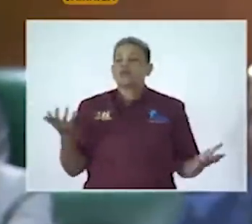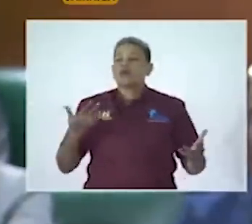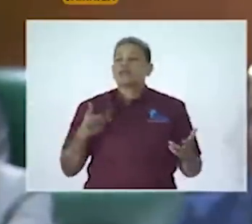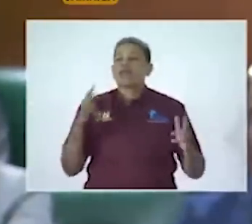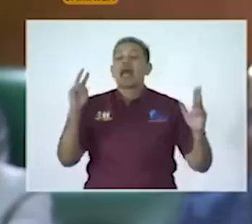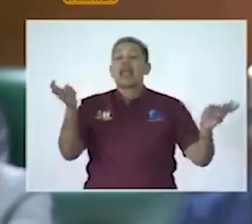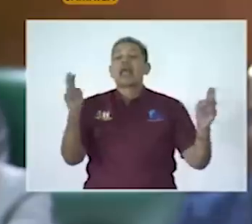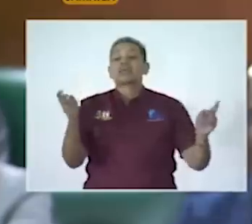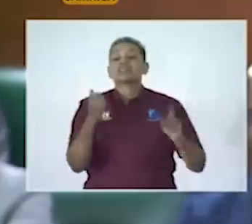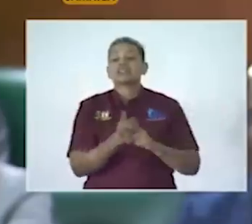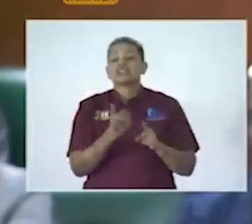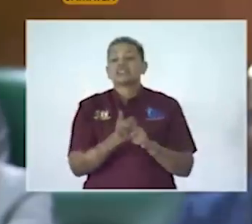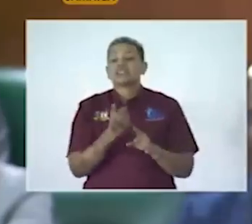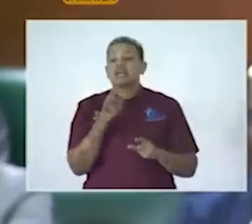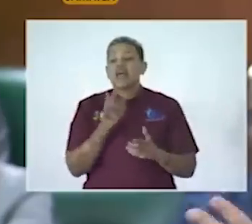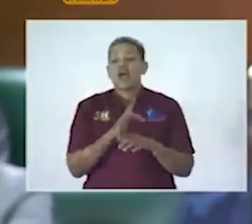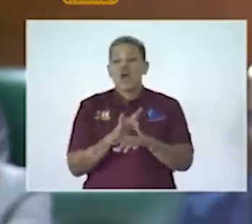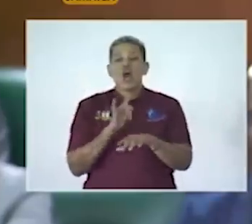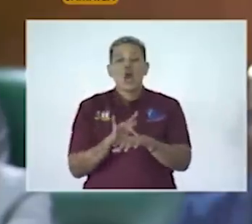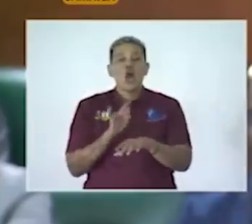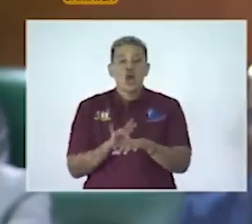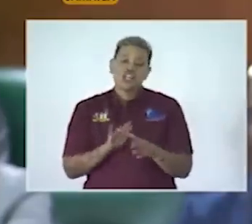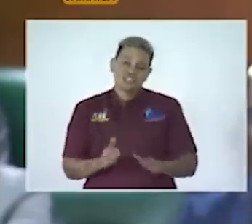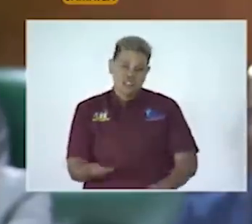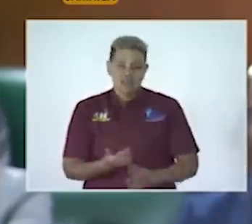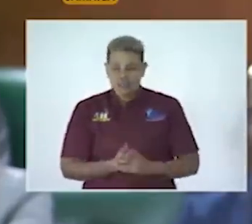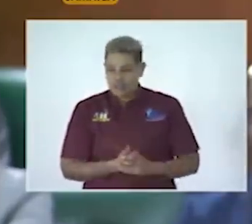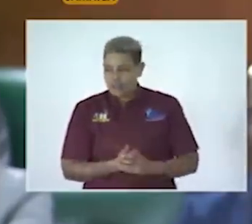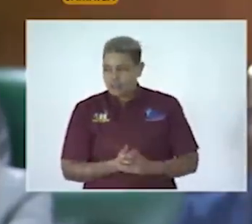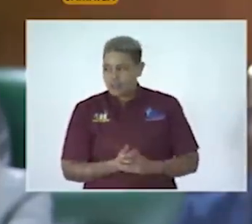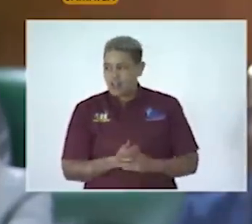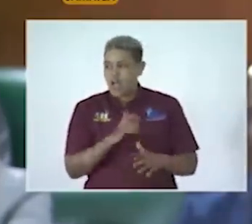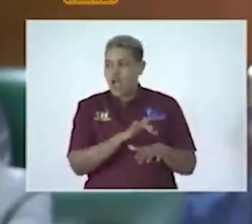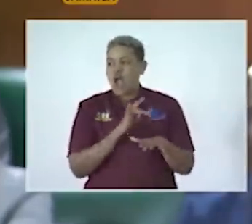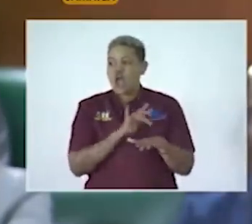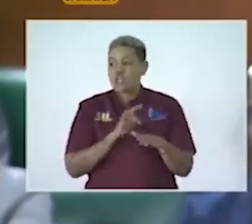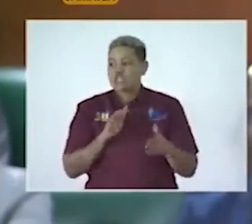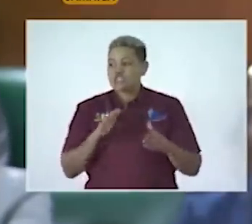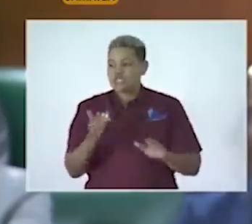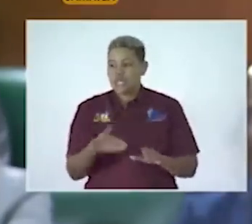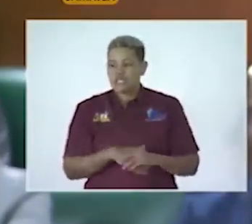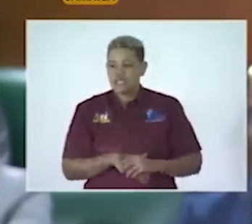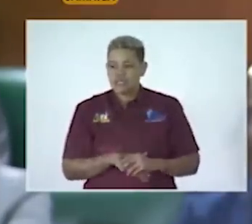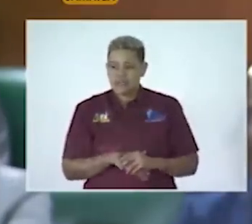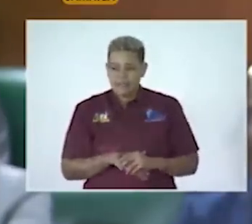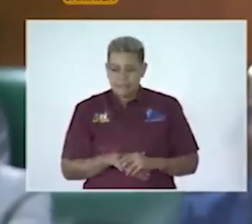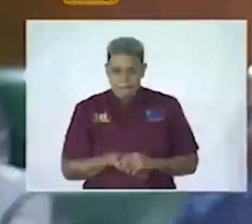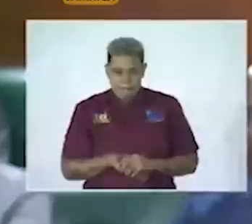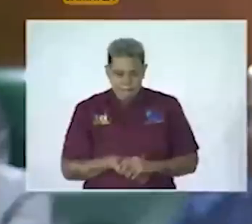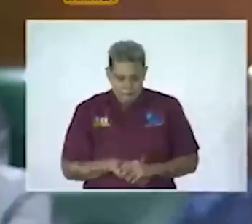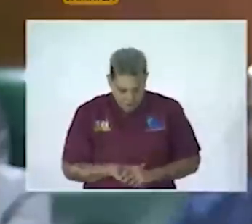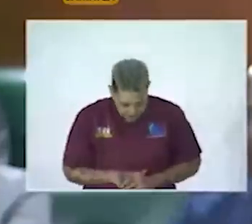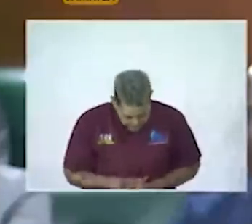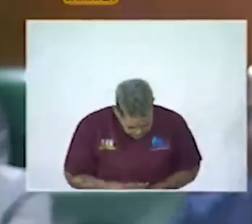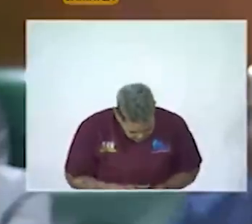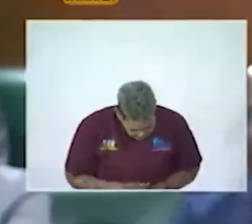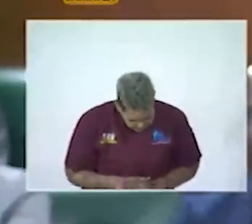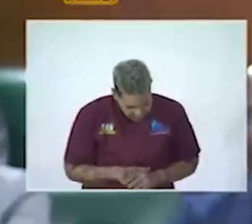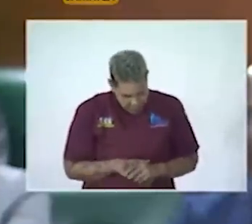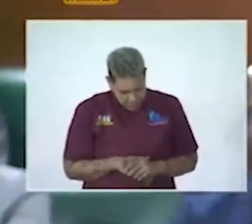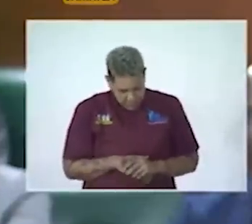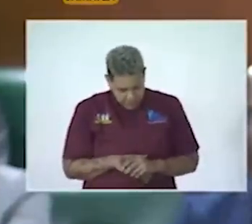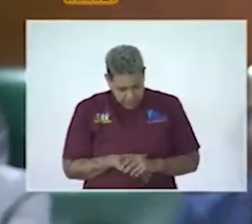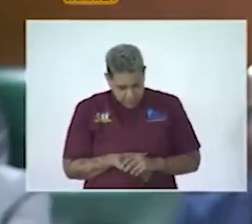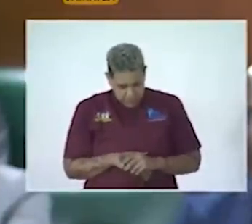classify as premature mortality, premature death. But worse, Madam Speaker, and this is the